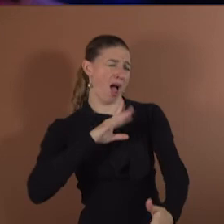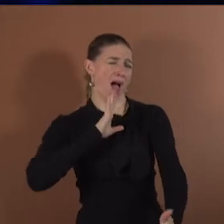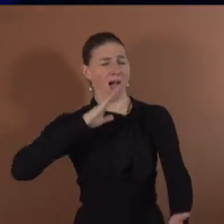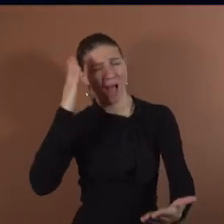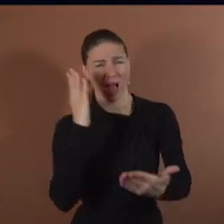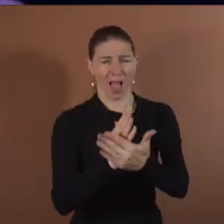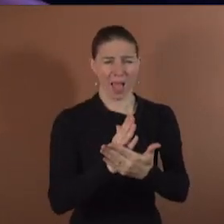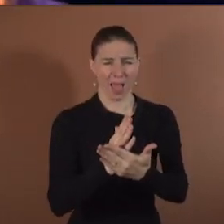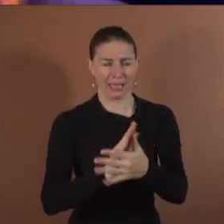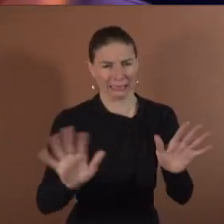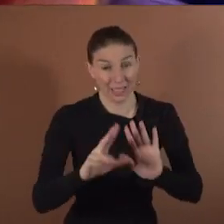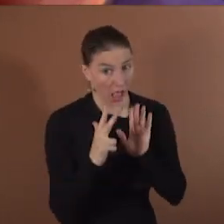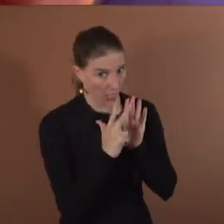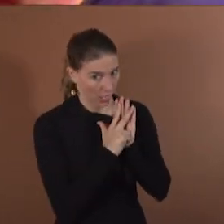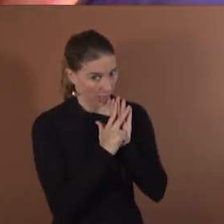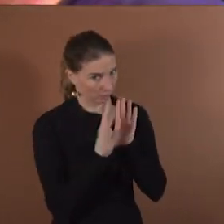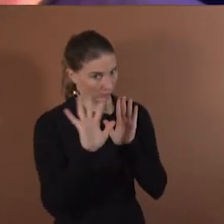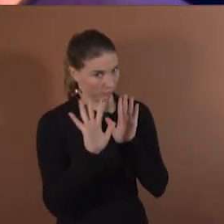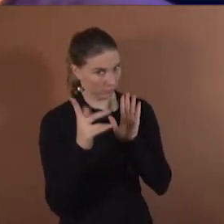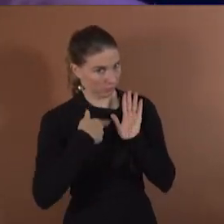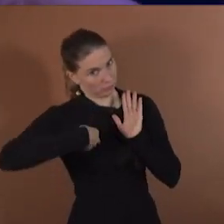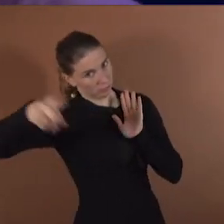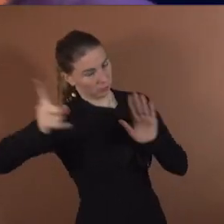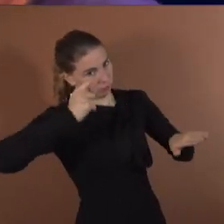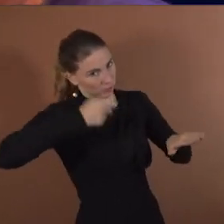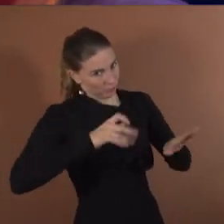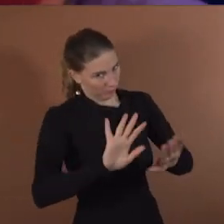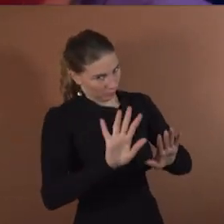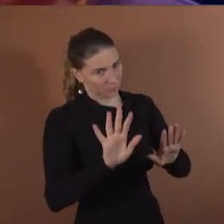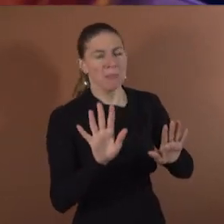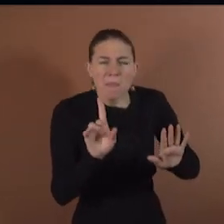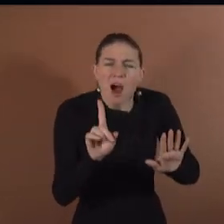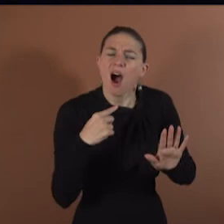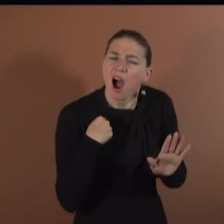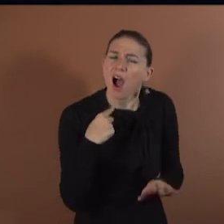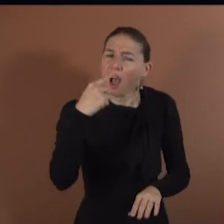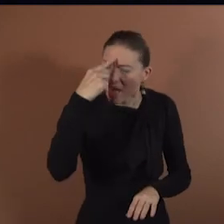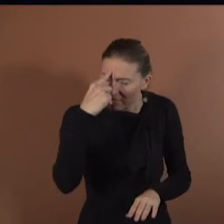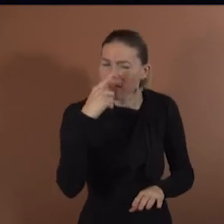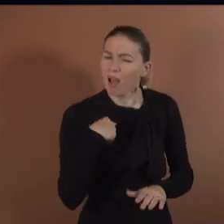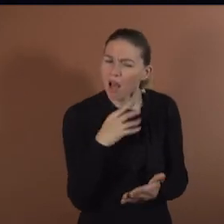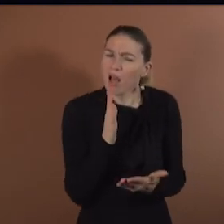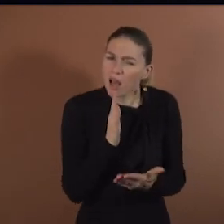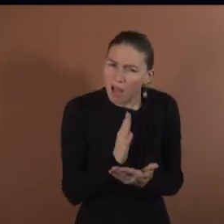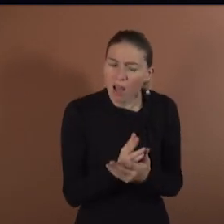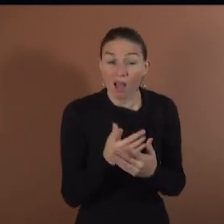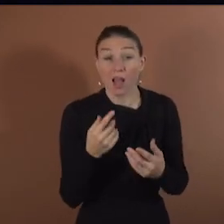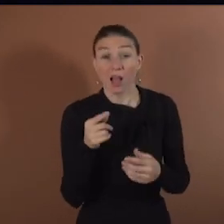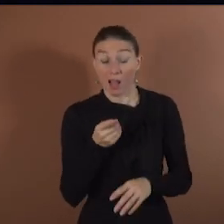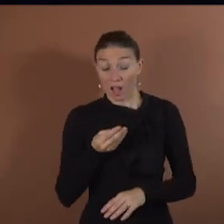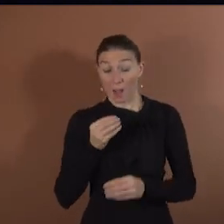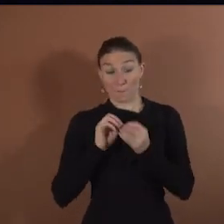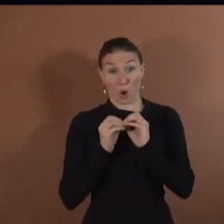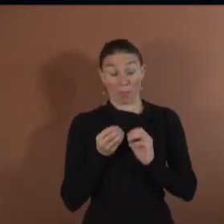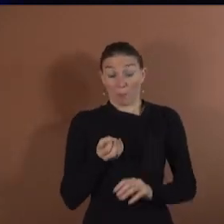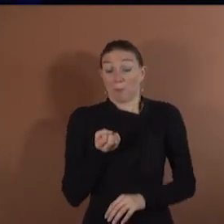is not a legal guarantee in the legal sense of the term. I promise, I think it's extremely likely that you will find that you will come up with a bunch of amazing ideas.